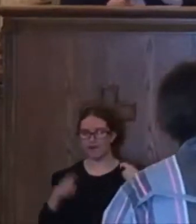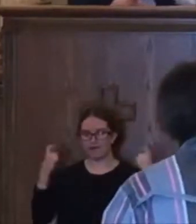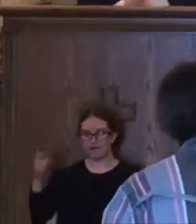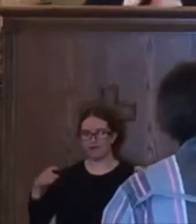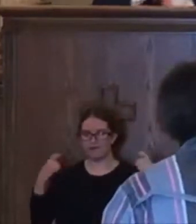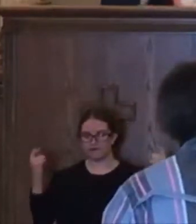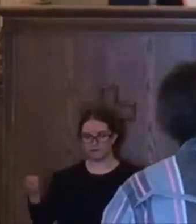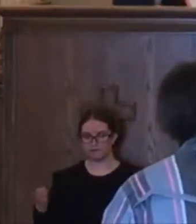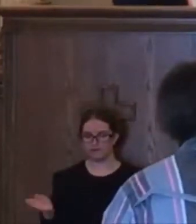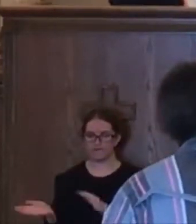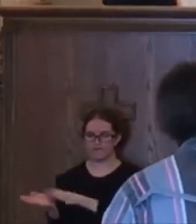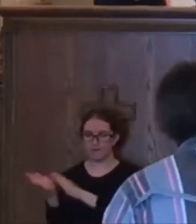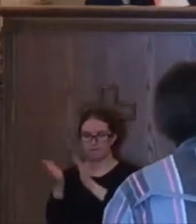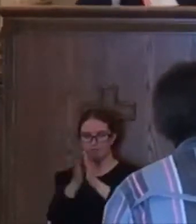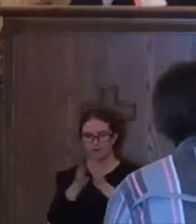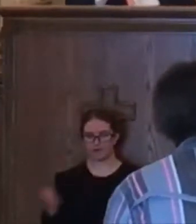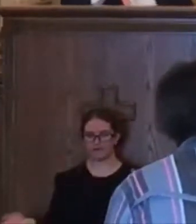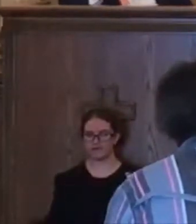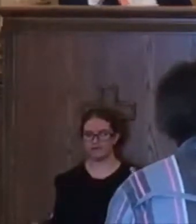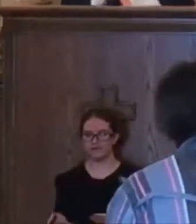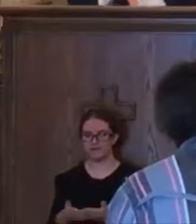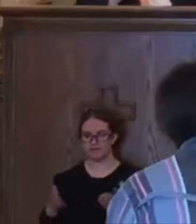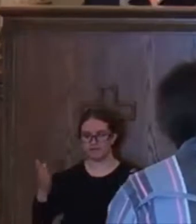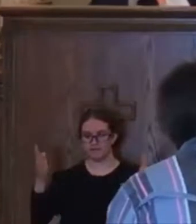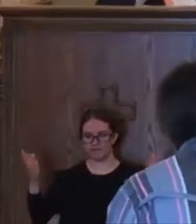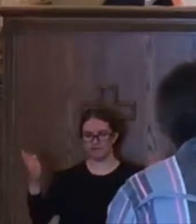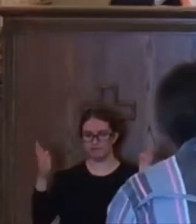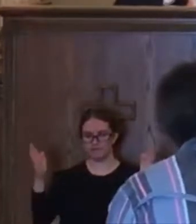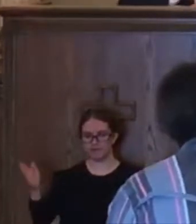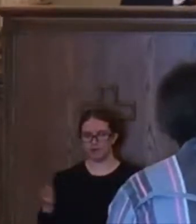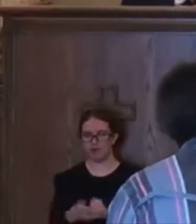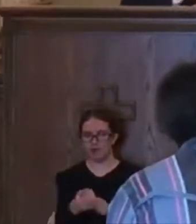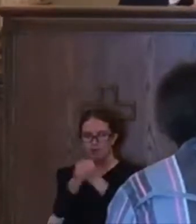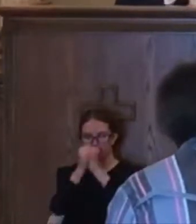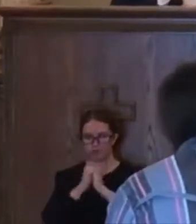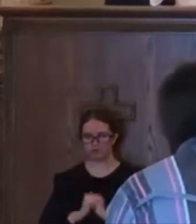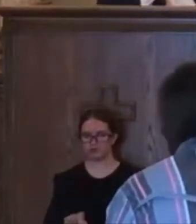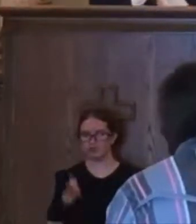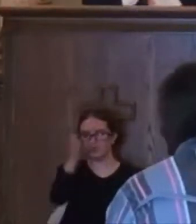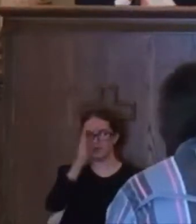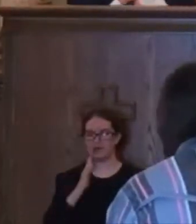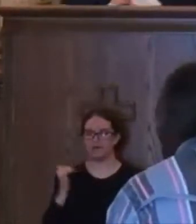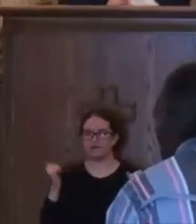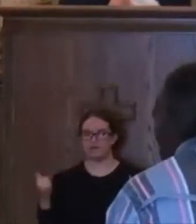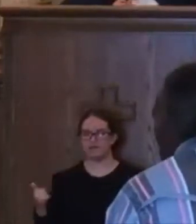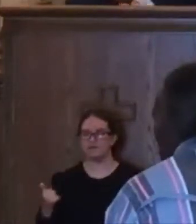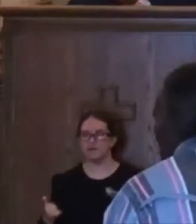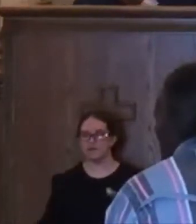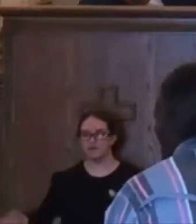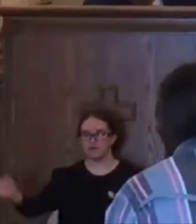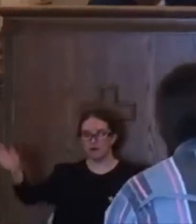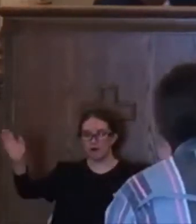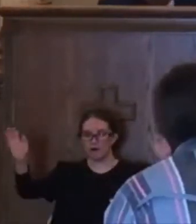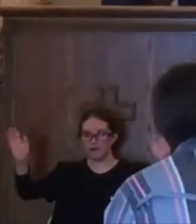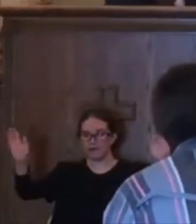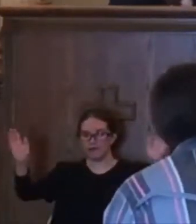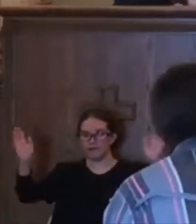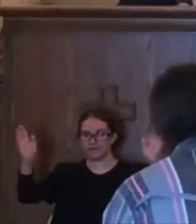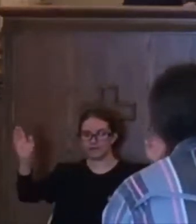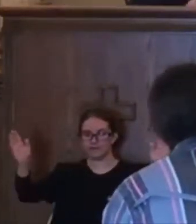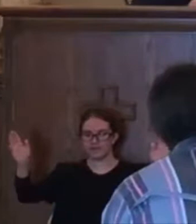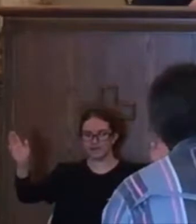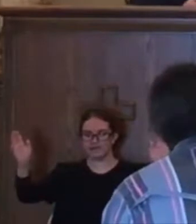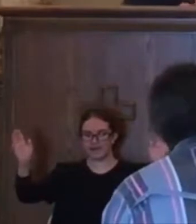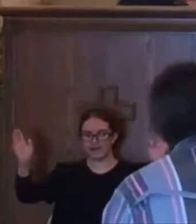Hallelujah. Give him some praise in here. Somebody ought to worship God right now. He under your ghost, under your